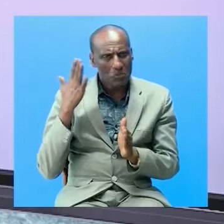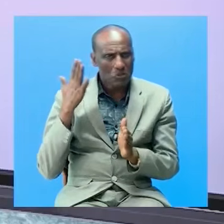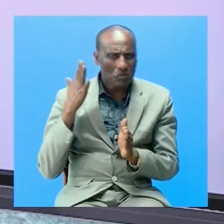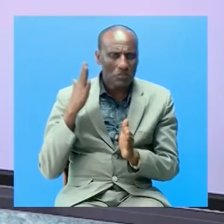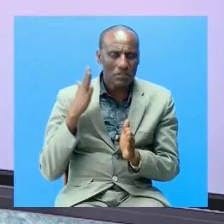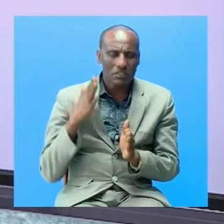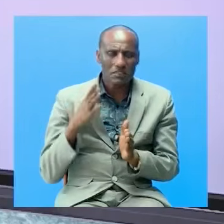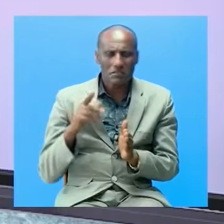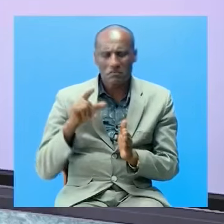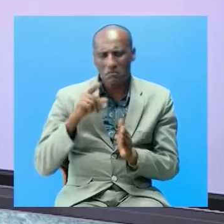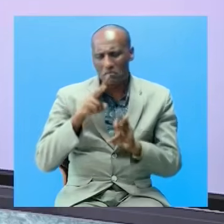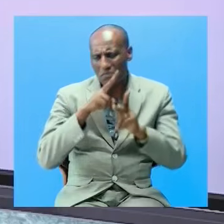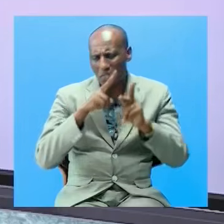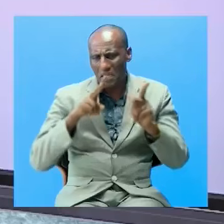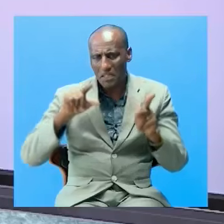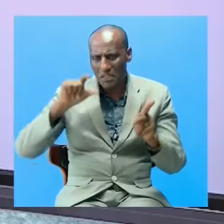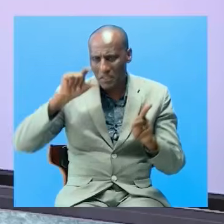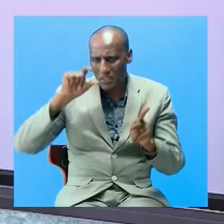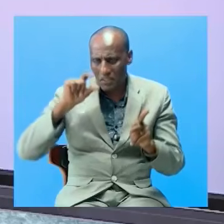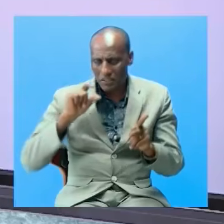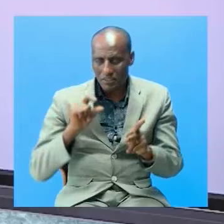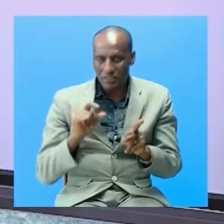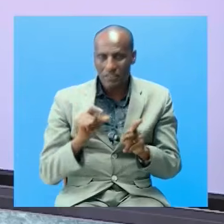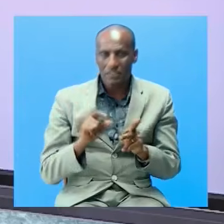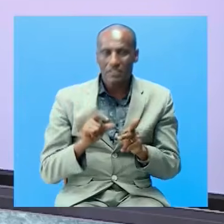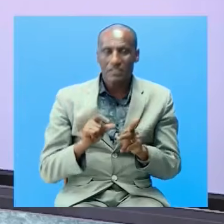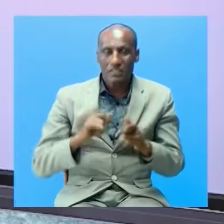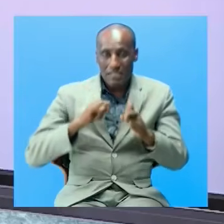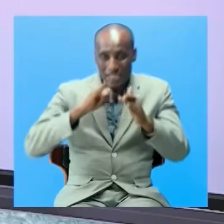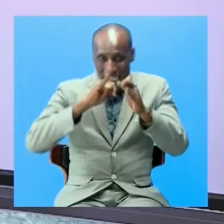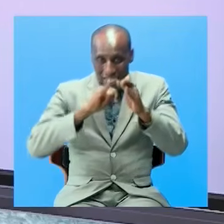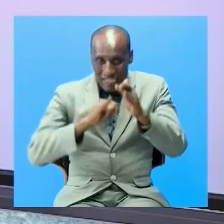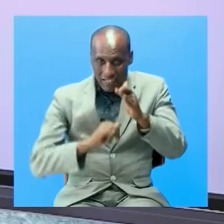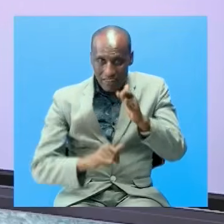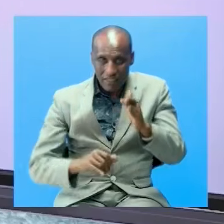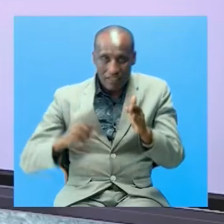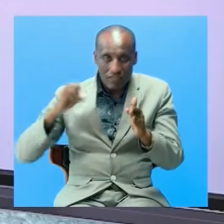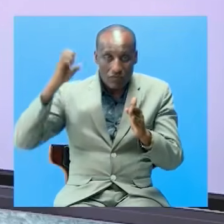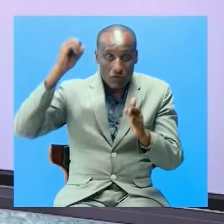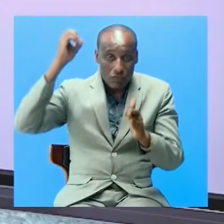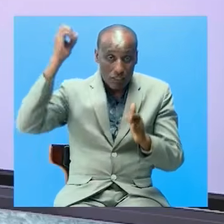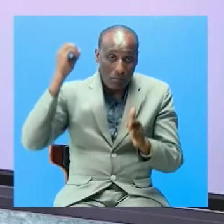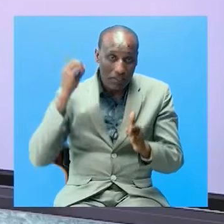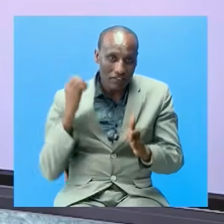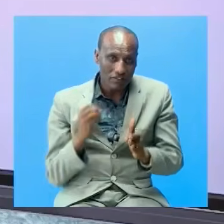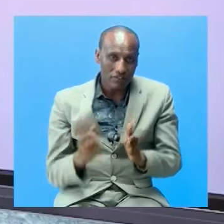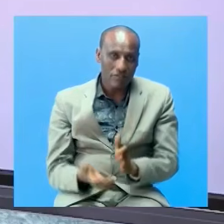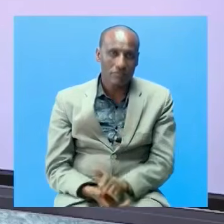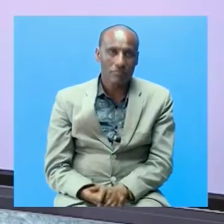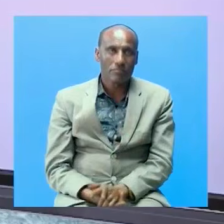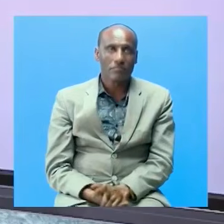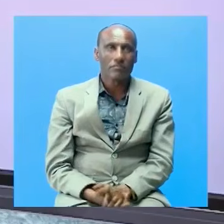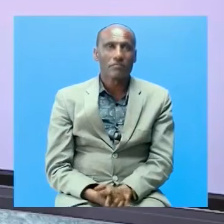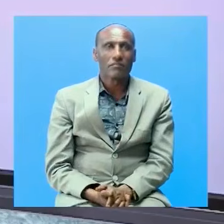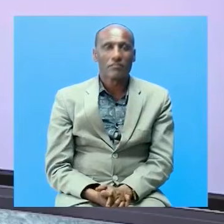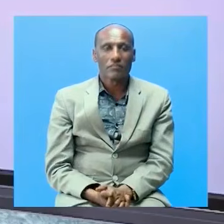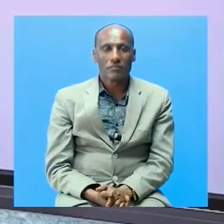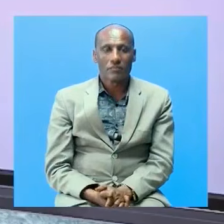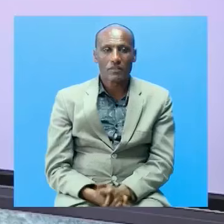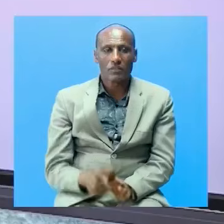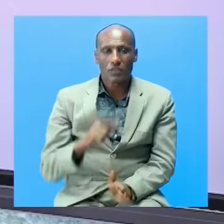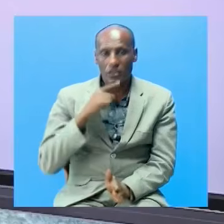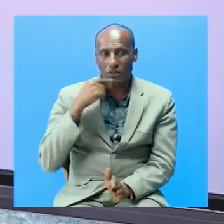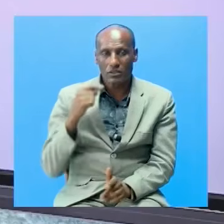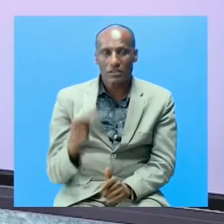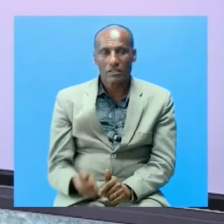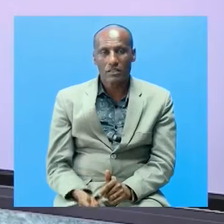right? So, the possibility is very little, a slight possibility, which is less than